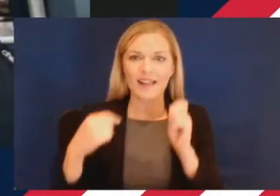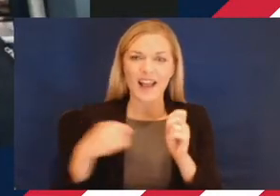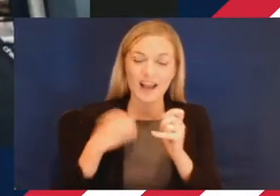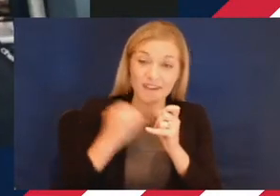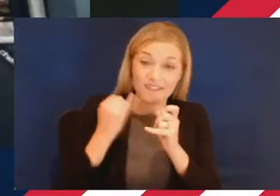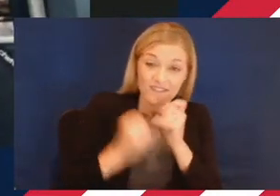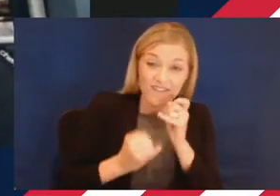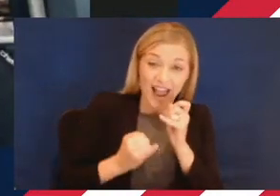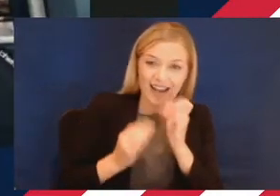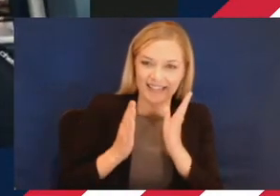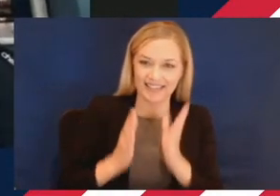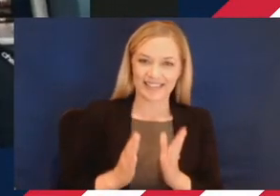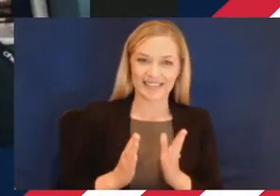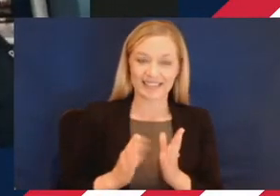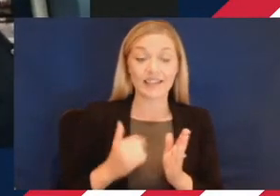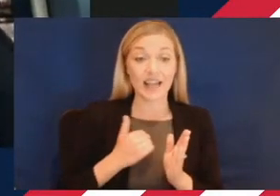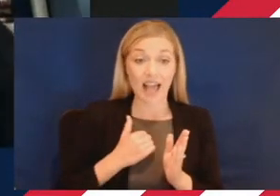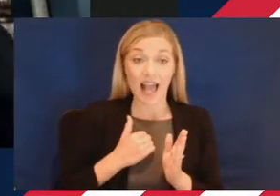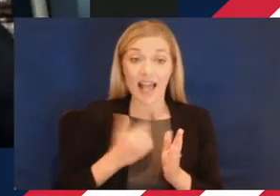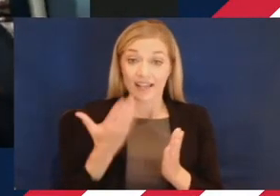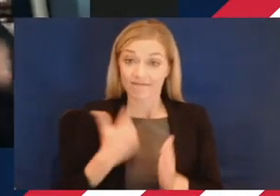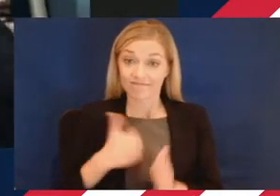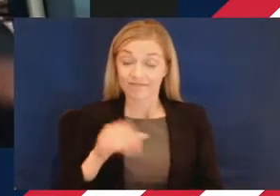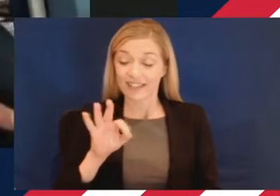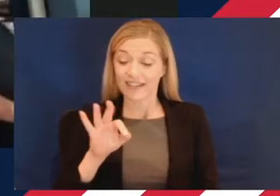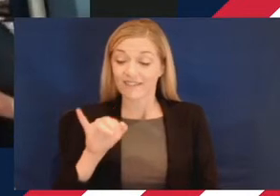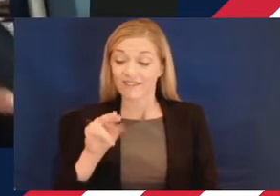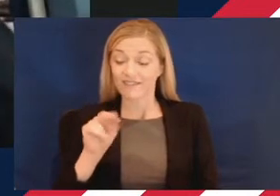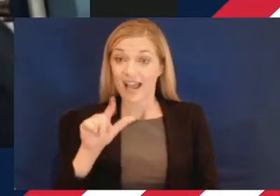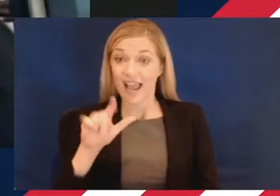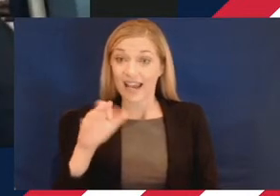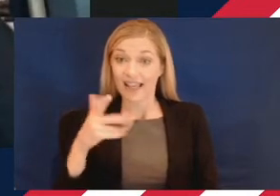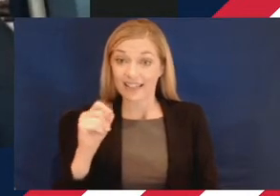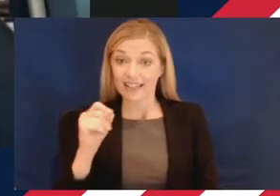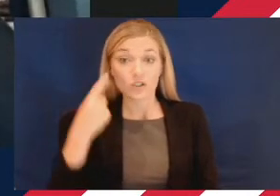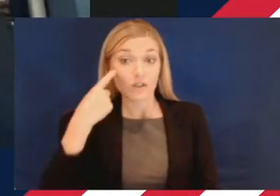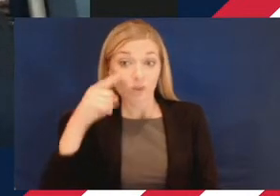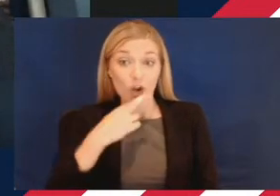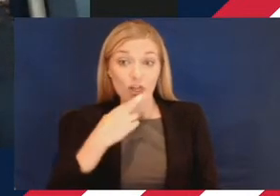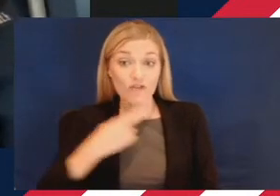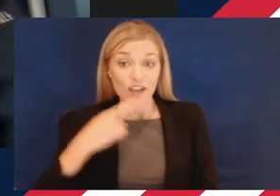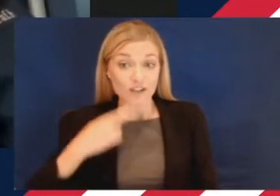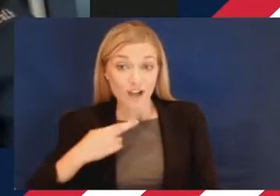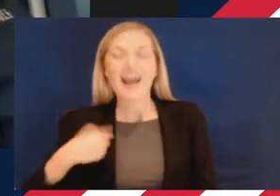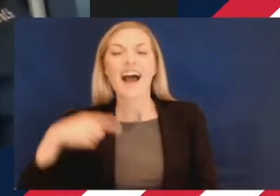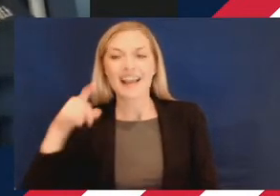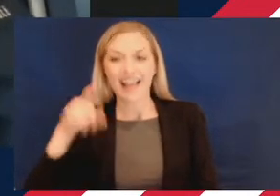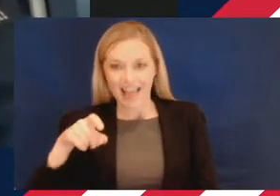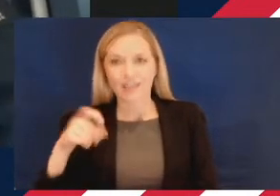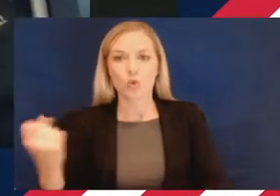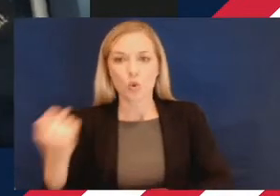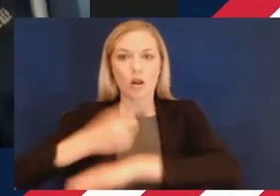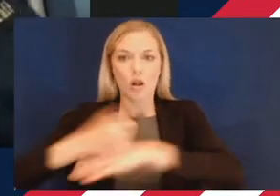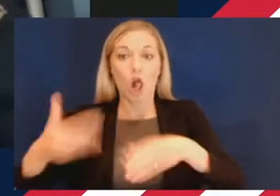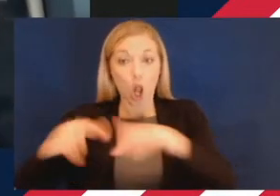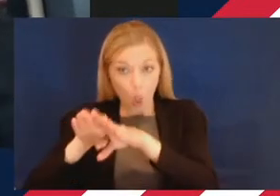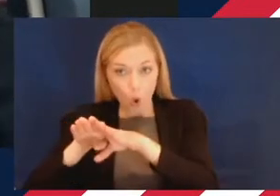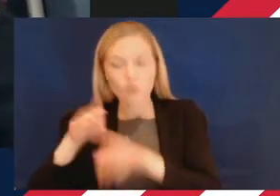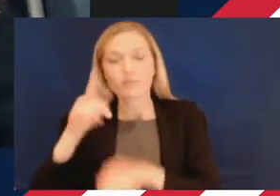finalist for the restaurant that I had to close because of this pandemic. Ironically,